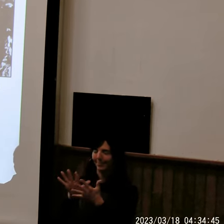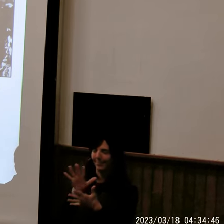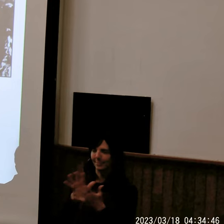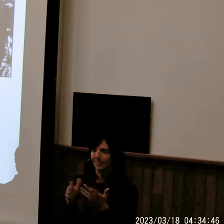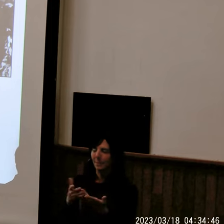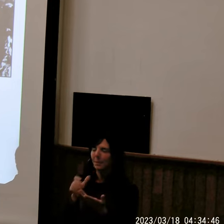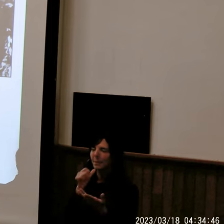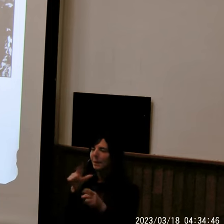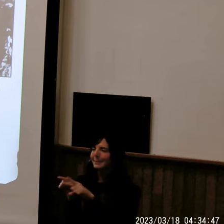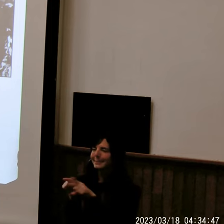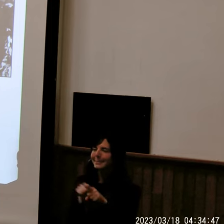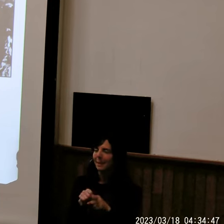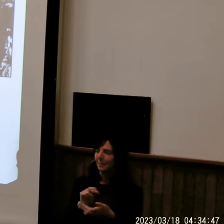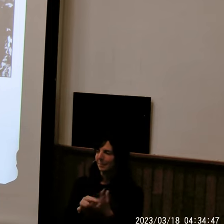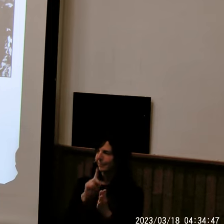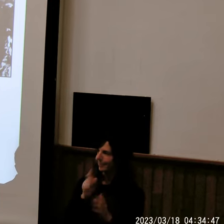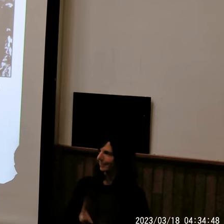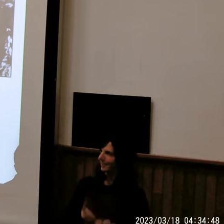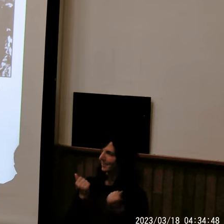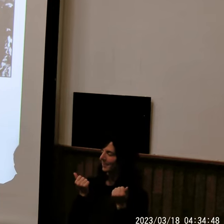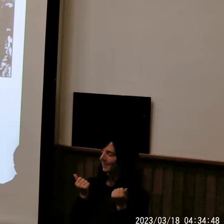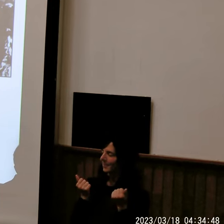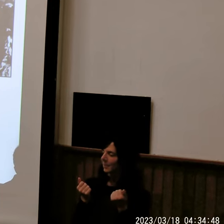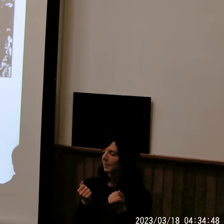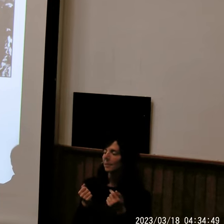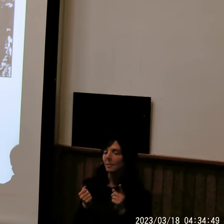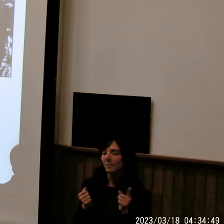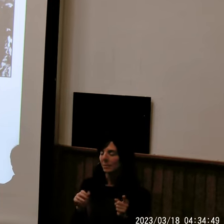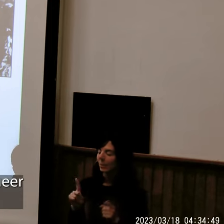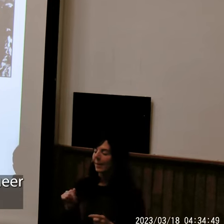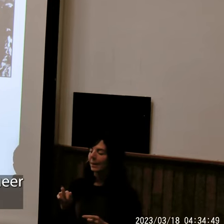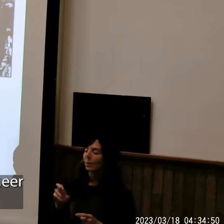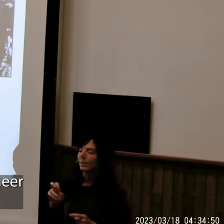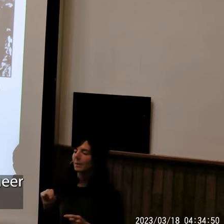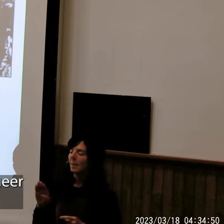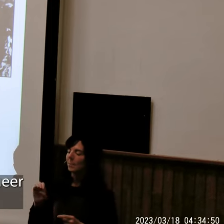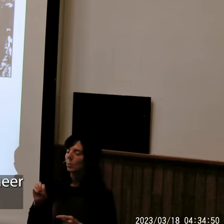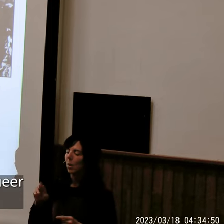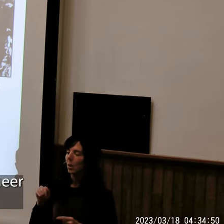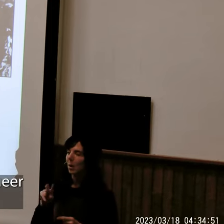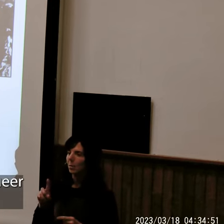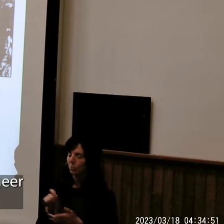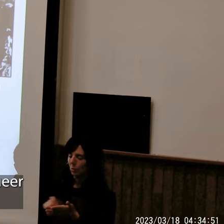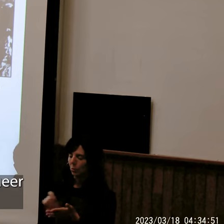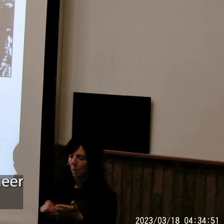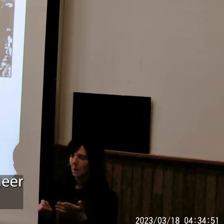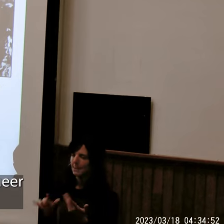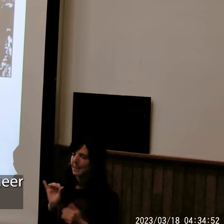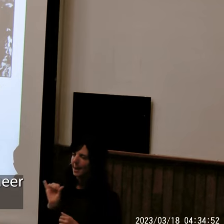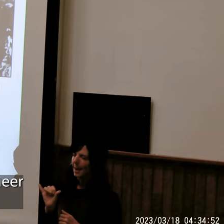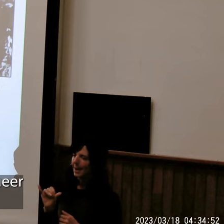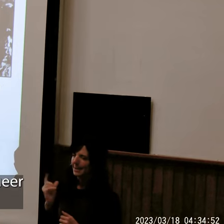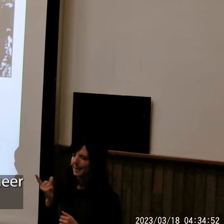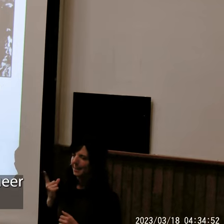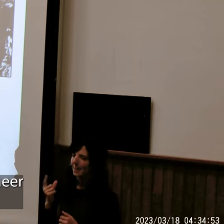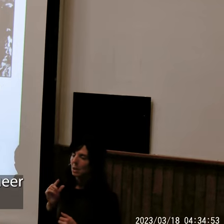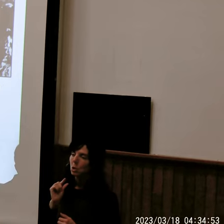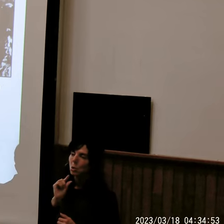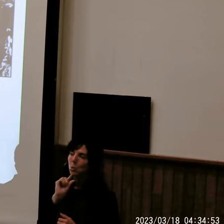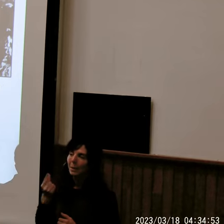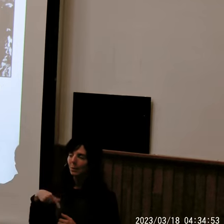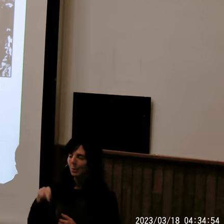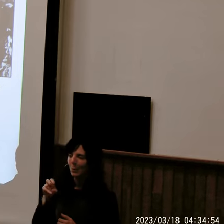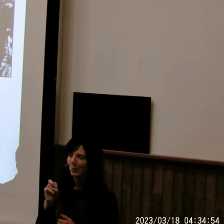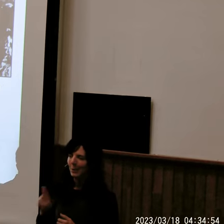exists at all. An aberration that reveals, as Karen Barad writes, that there has been something queer in nature all